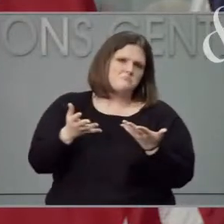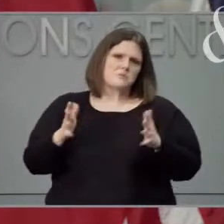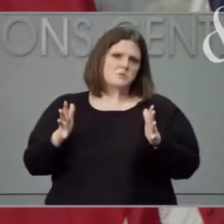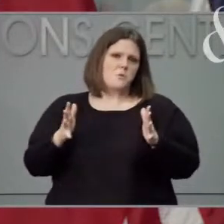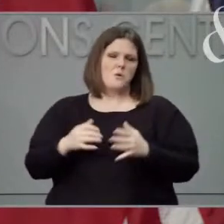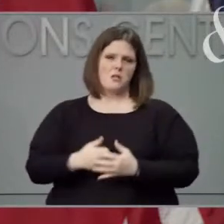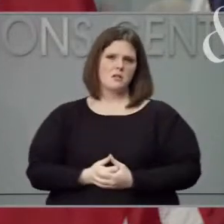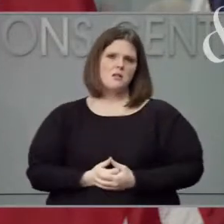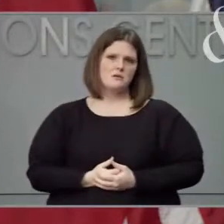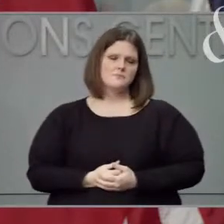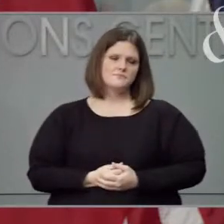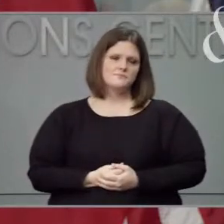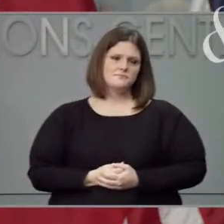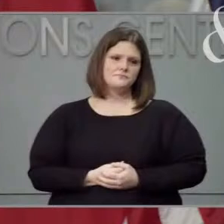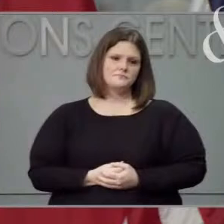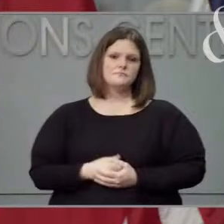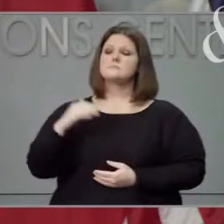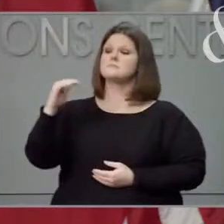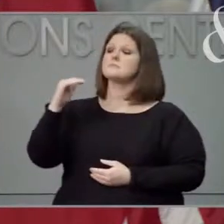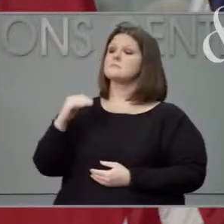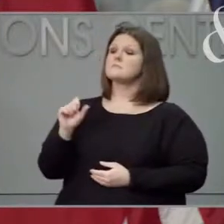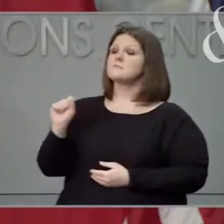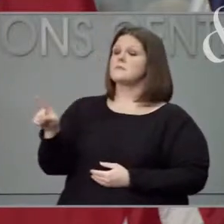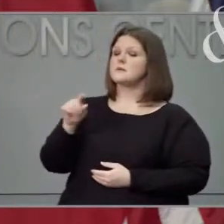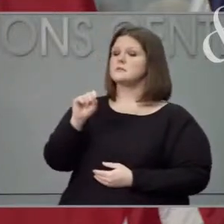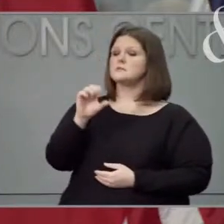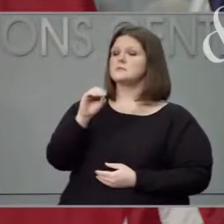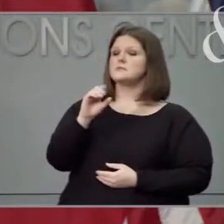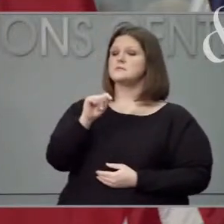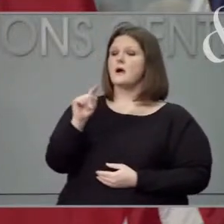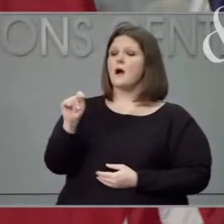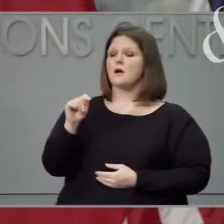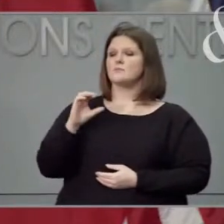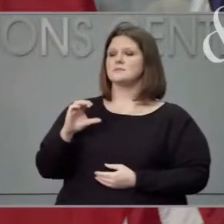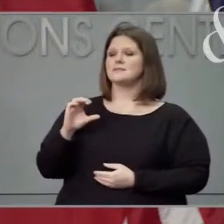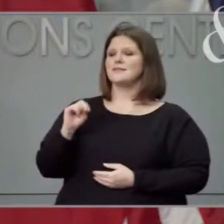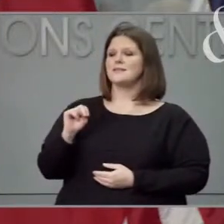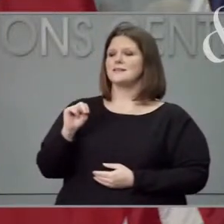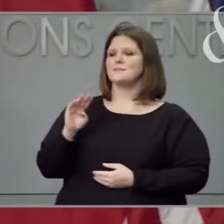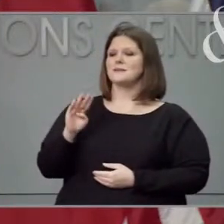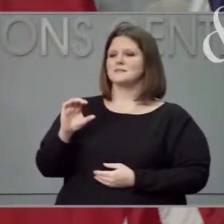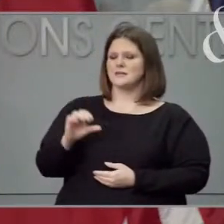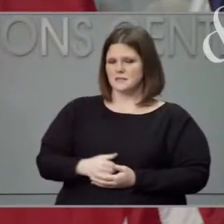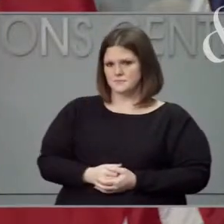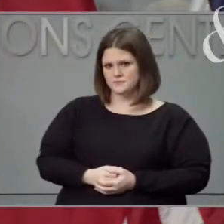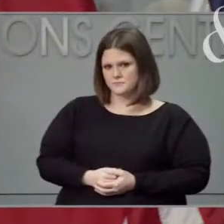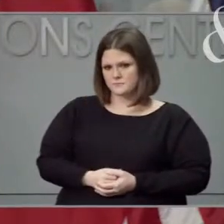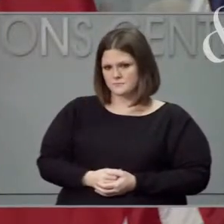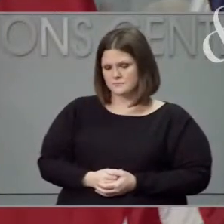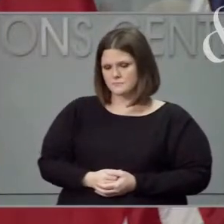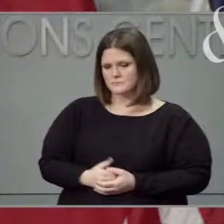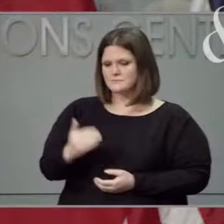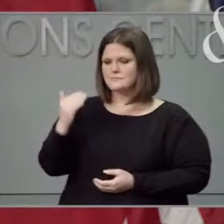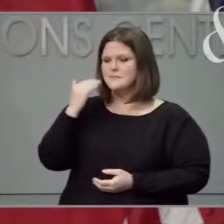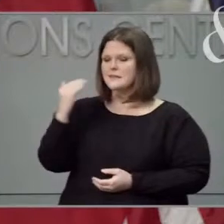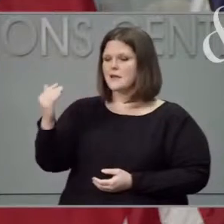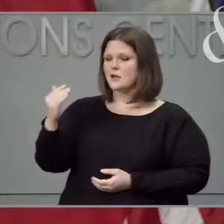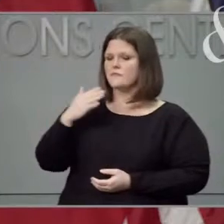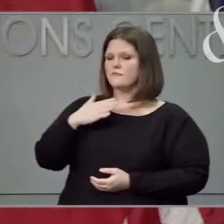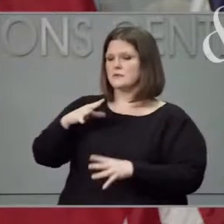Our next question is from Scott Cohn with CNBC. Hi, thank you.